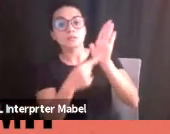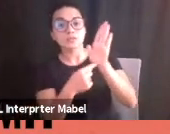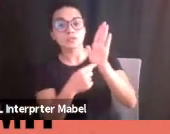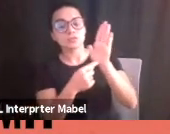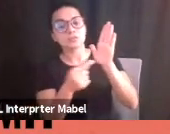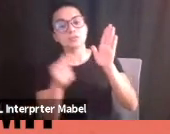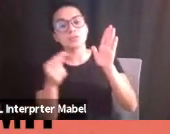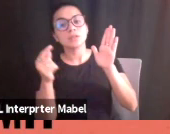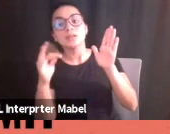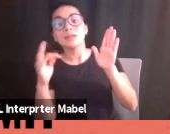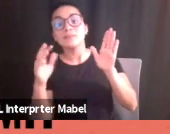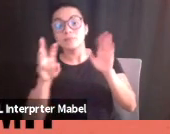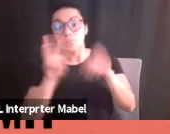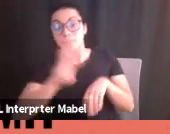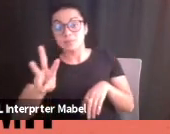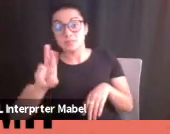to